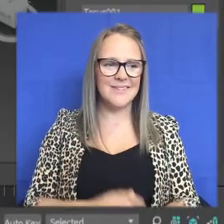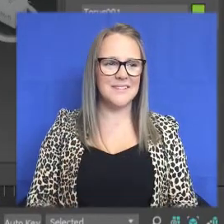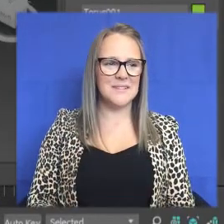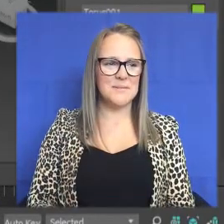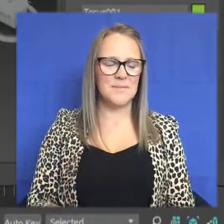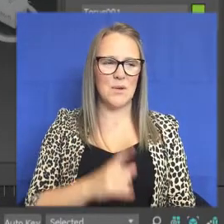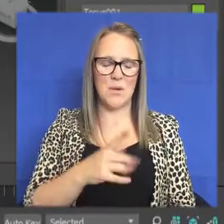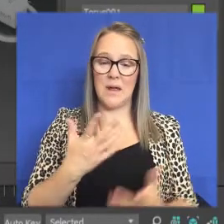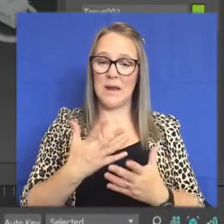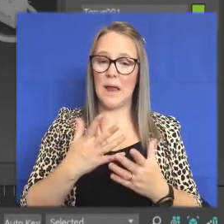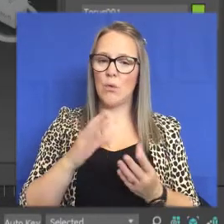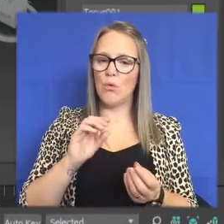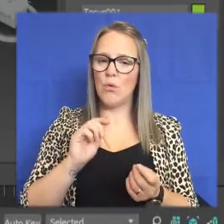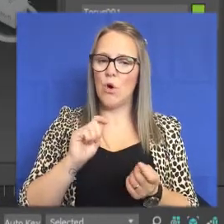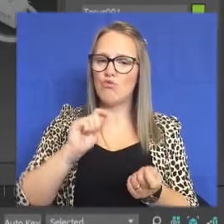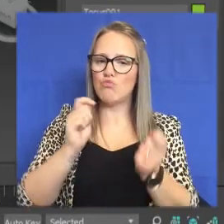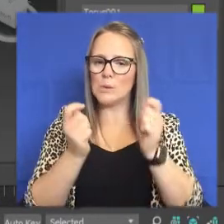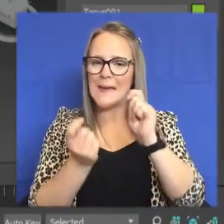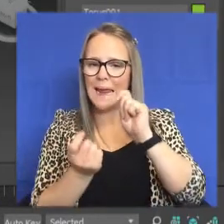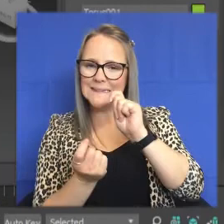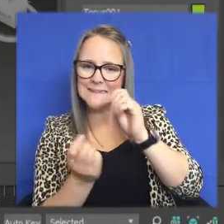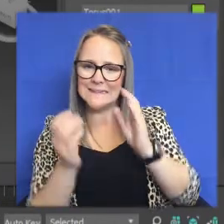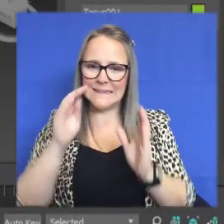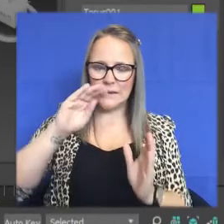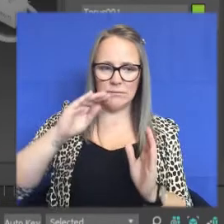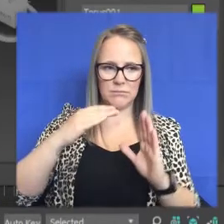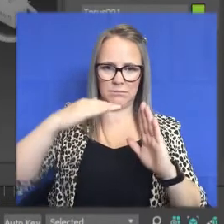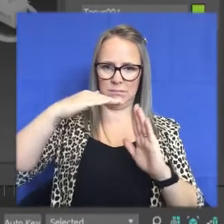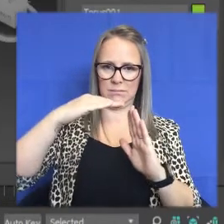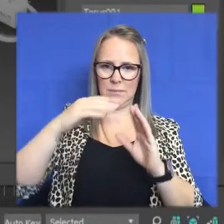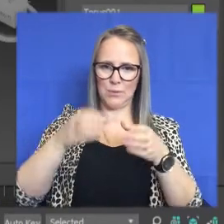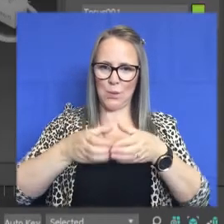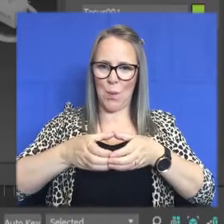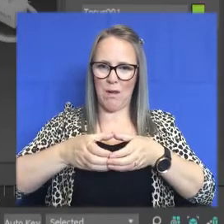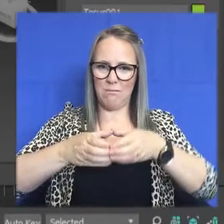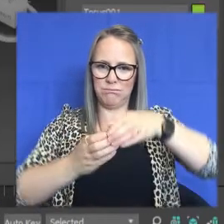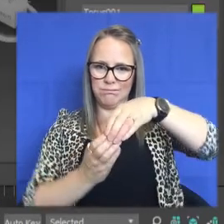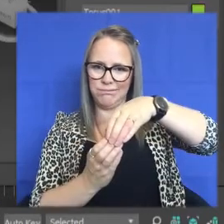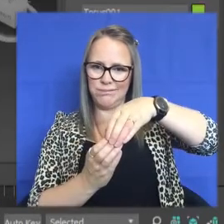And I'm probably going to use the rotate tool to rotate it down